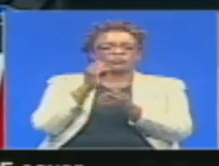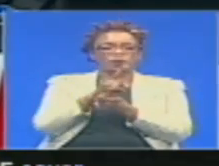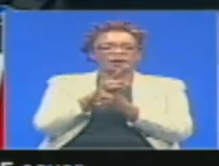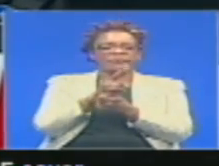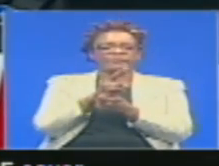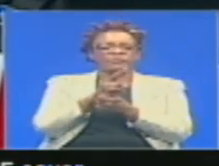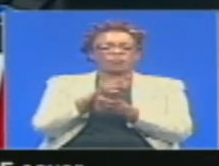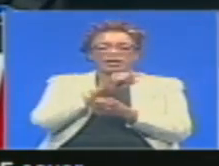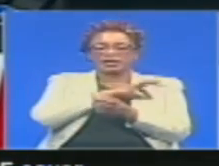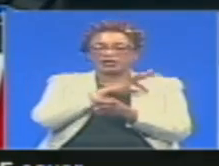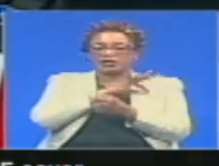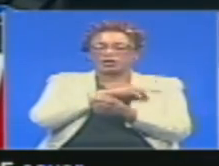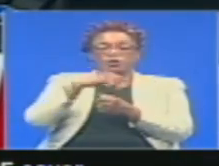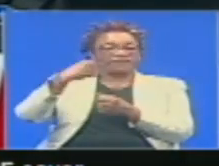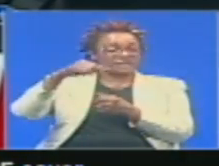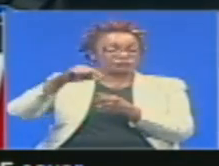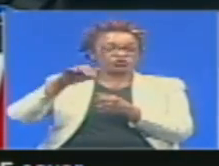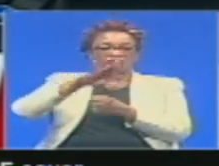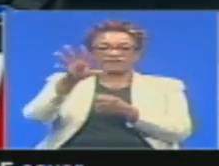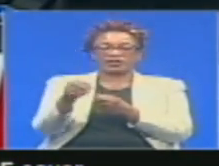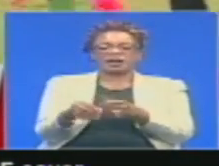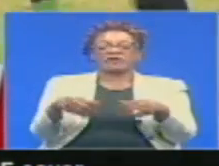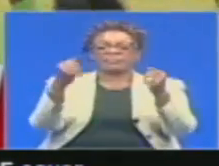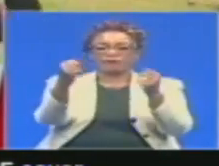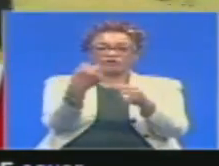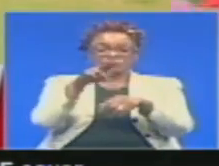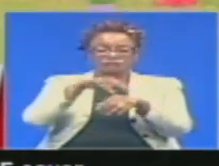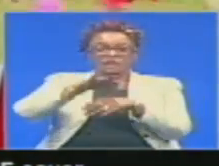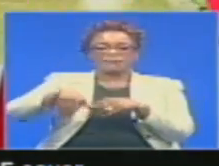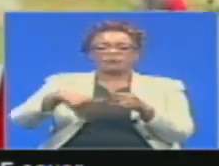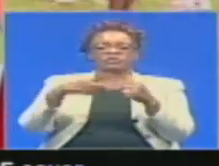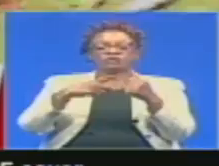will, gain qualification to the Africa Cup of Nations in Cameroon in